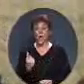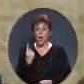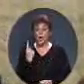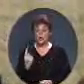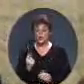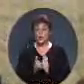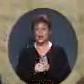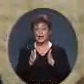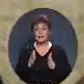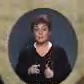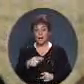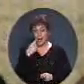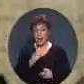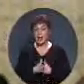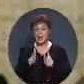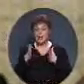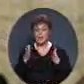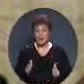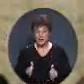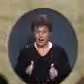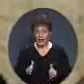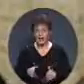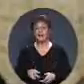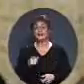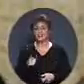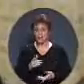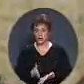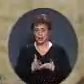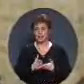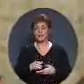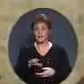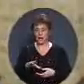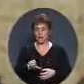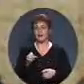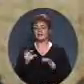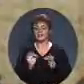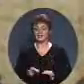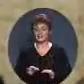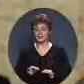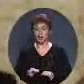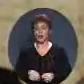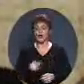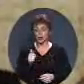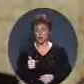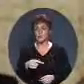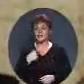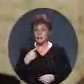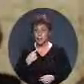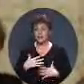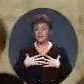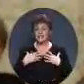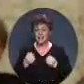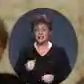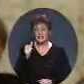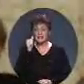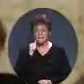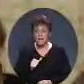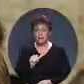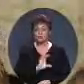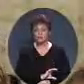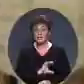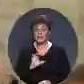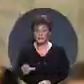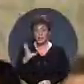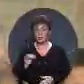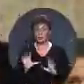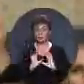a single independent expert on which he based his decision.